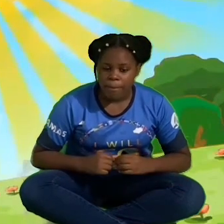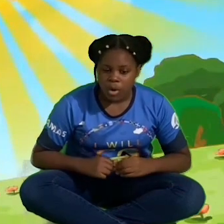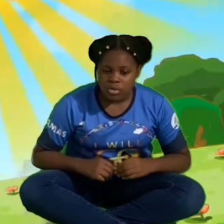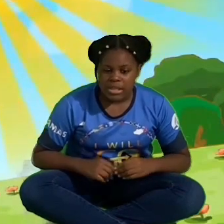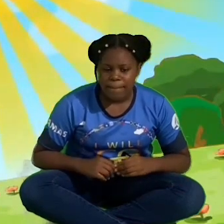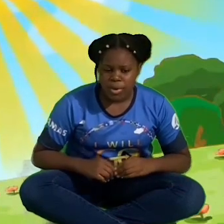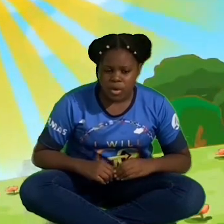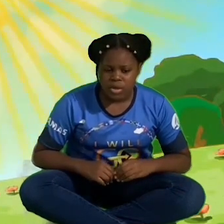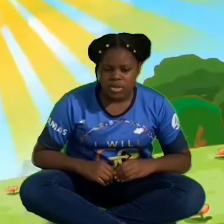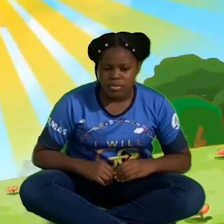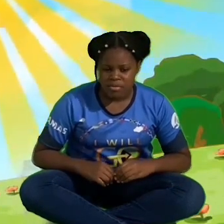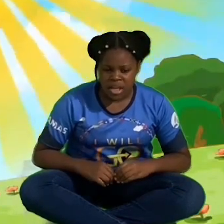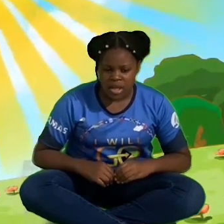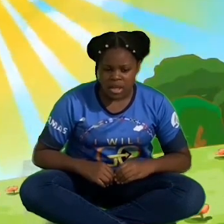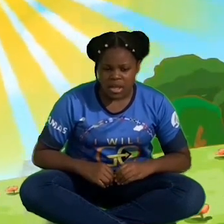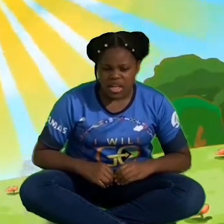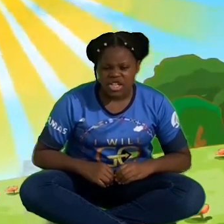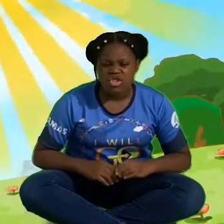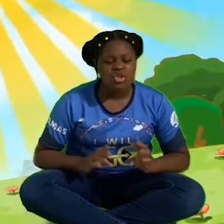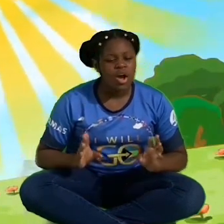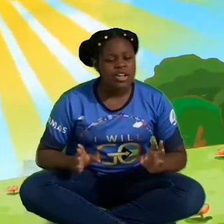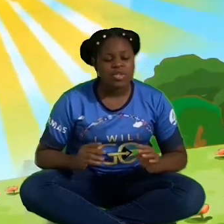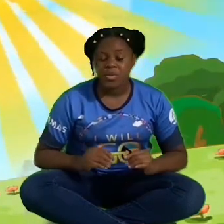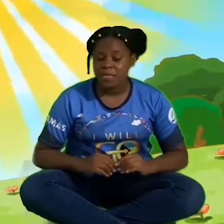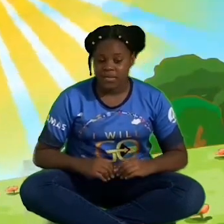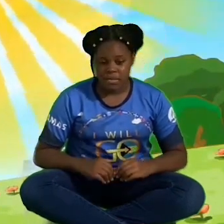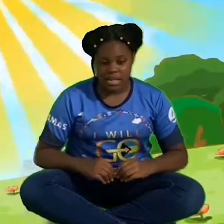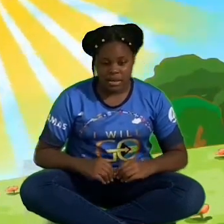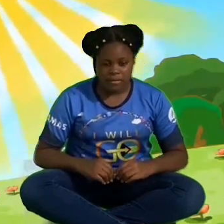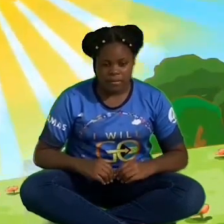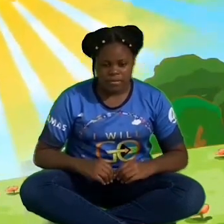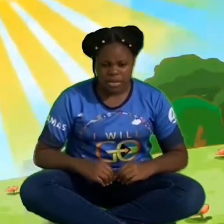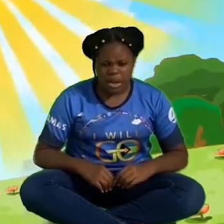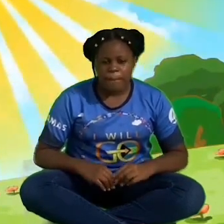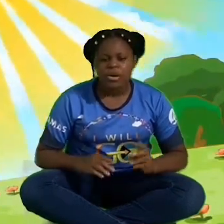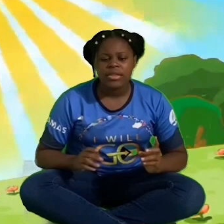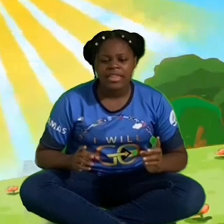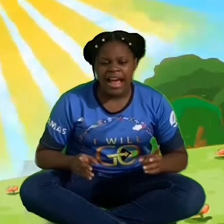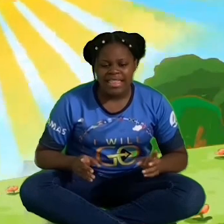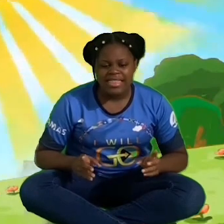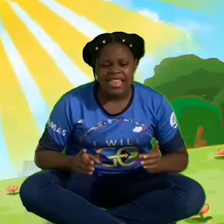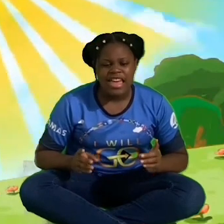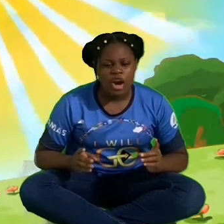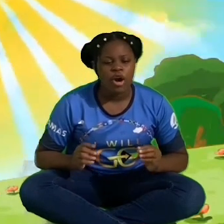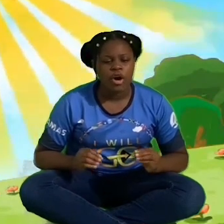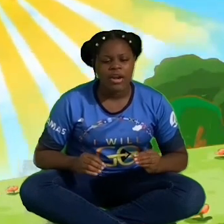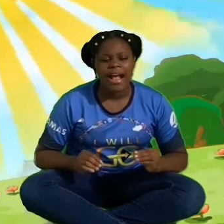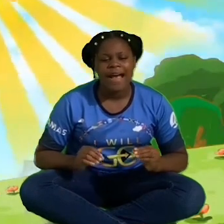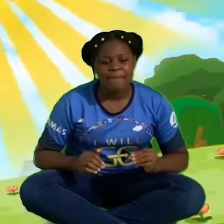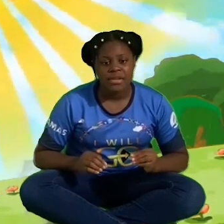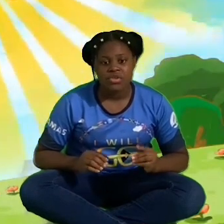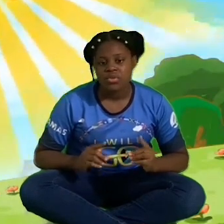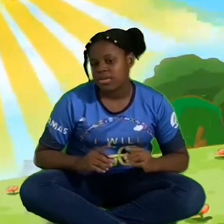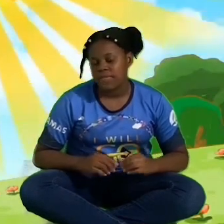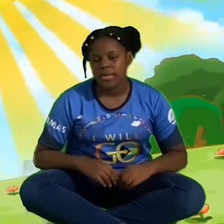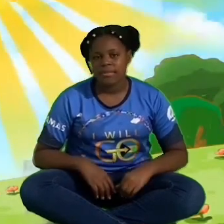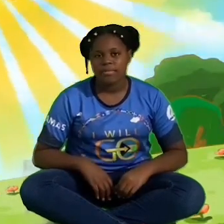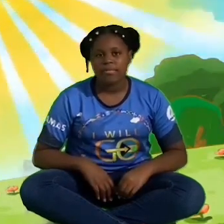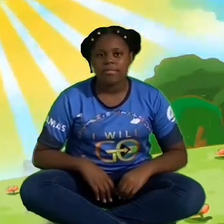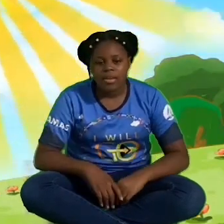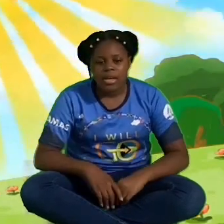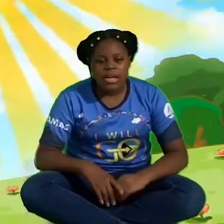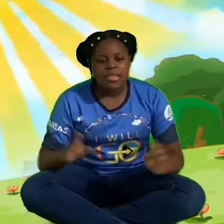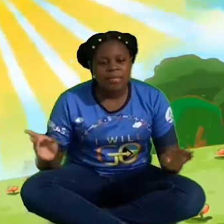the most important to me is not what people give, but that they are happy to give